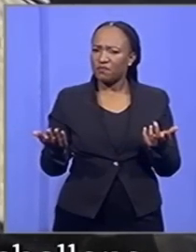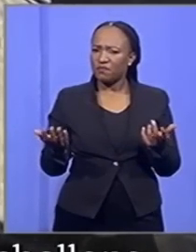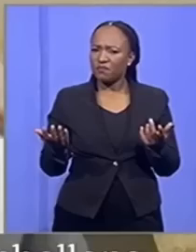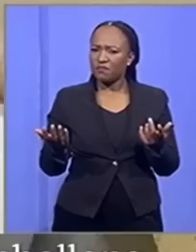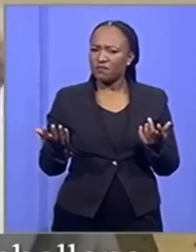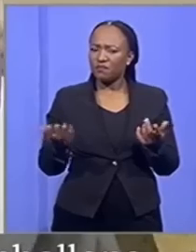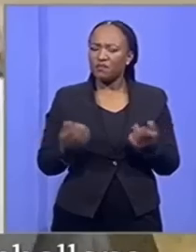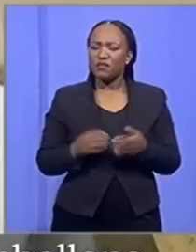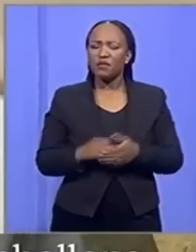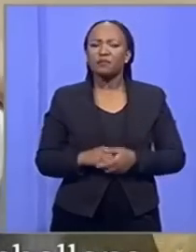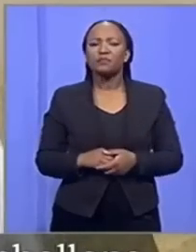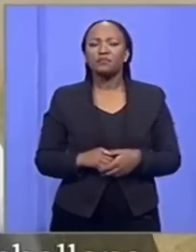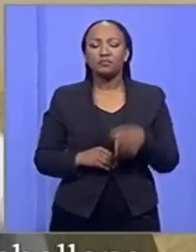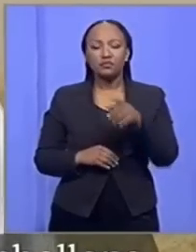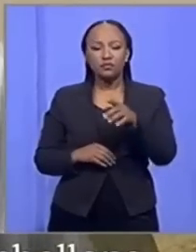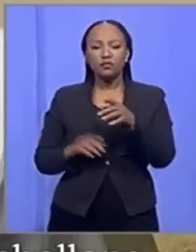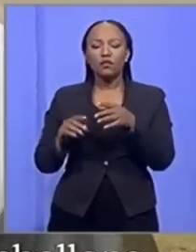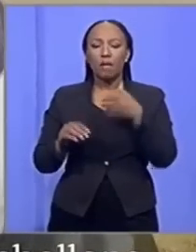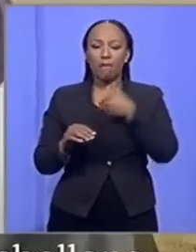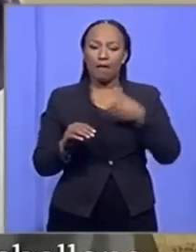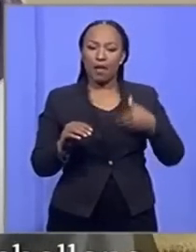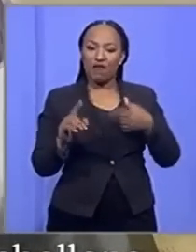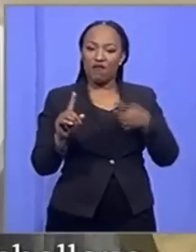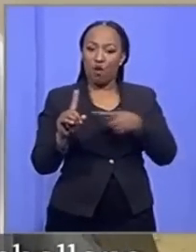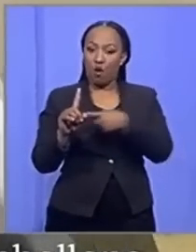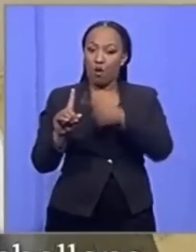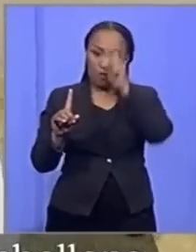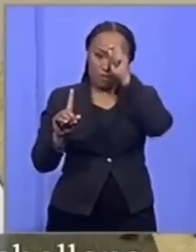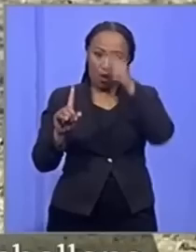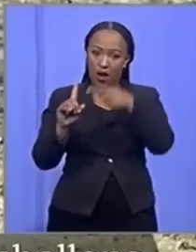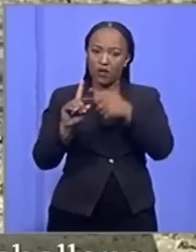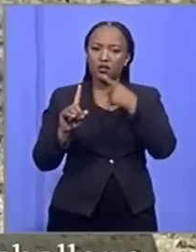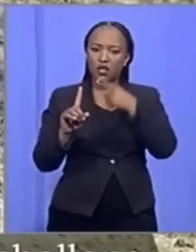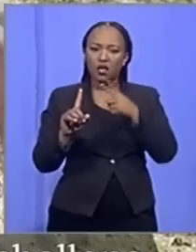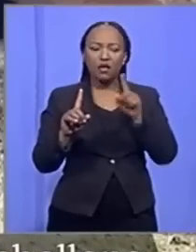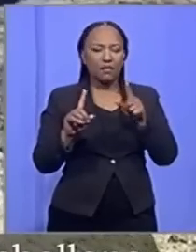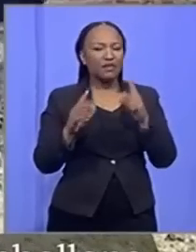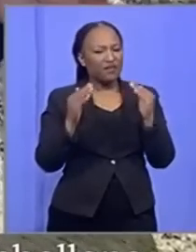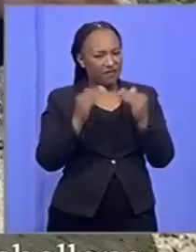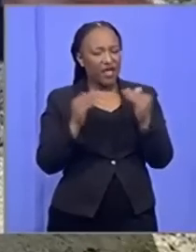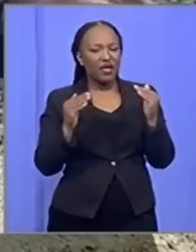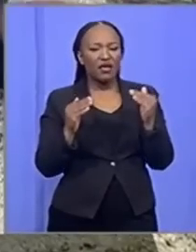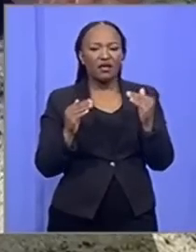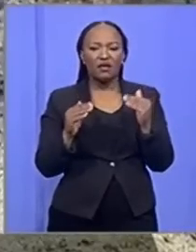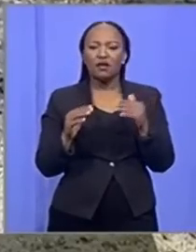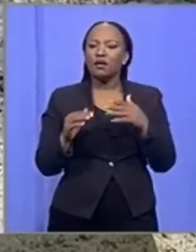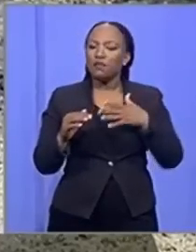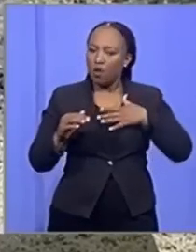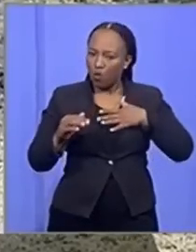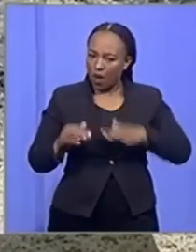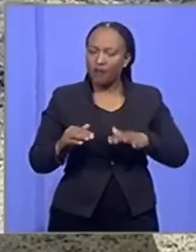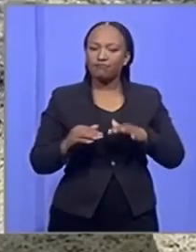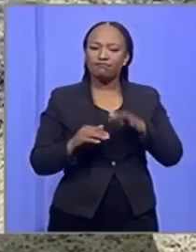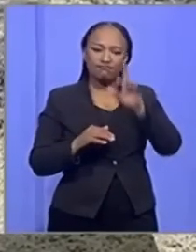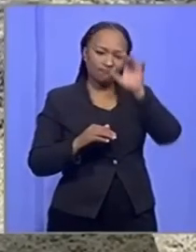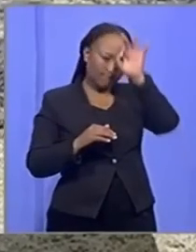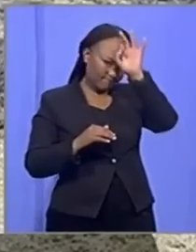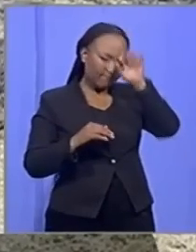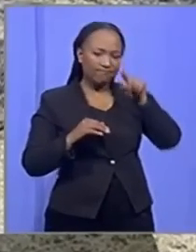yongwe. Mmago Lesogana o rem o nyaka toka e phethagale. Ntho e ke nyakang e dire ke kgopela ba išale morago go tloa